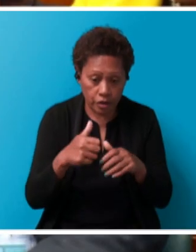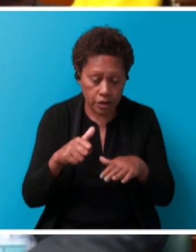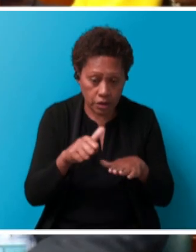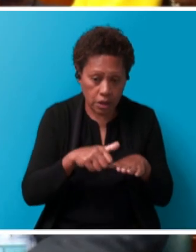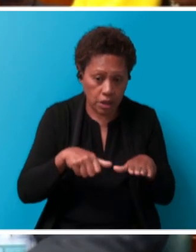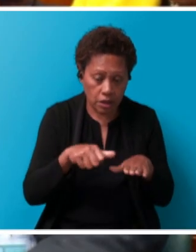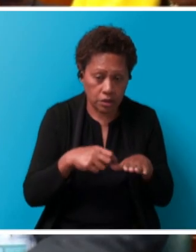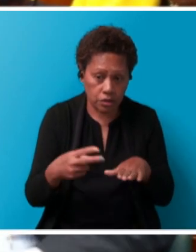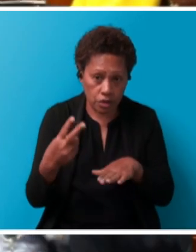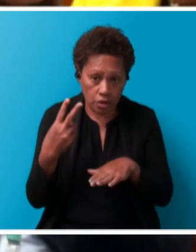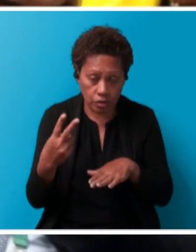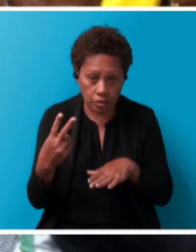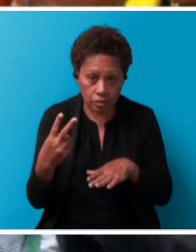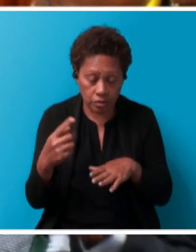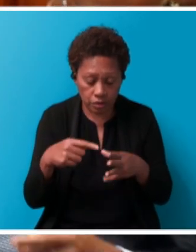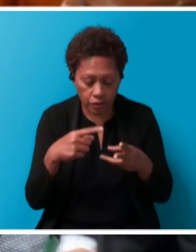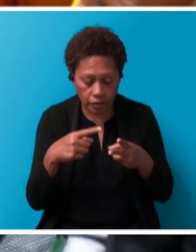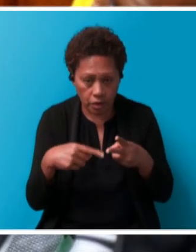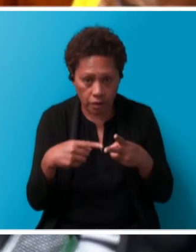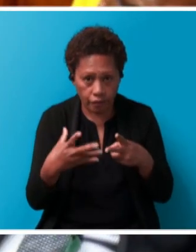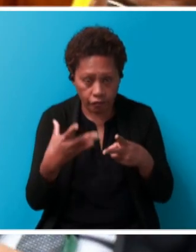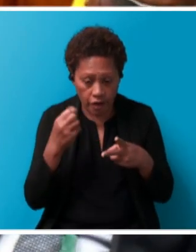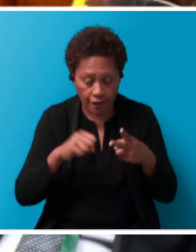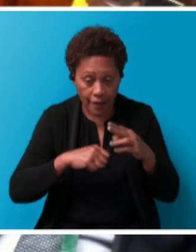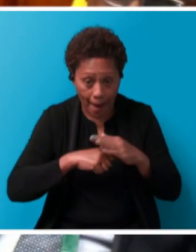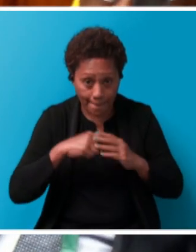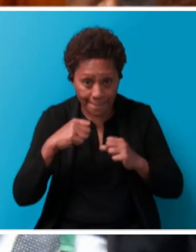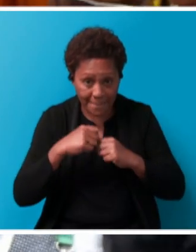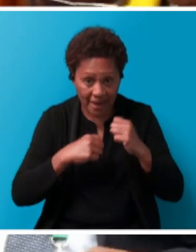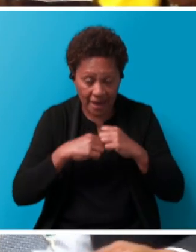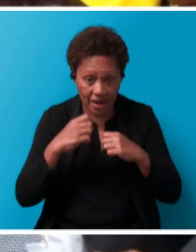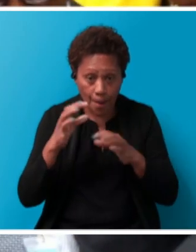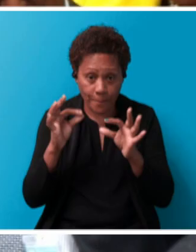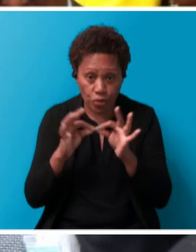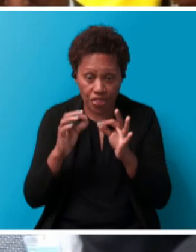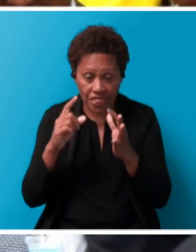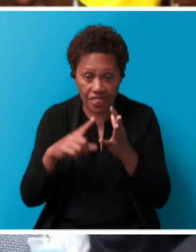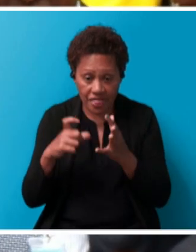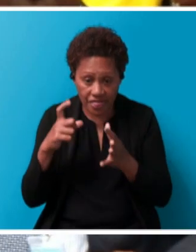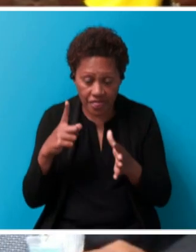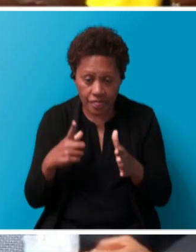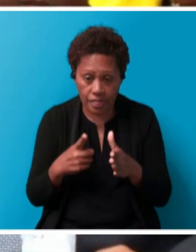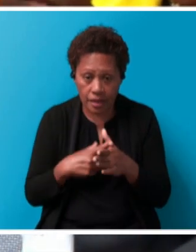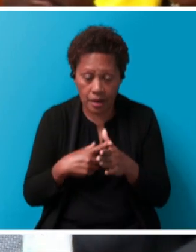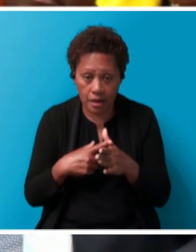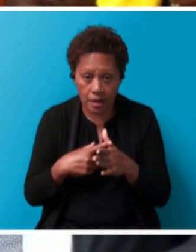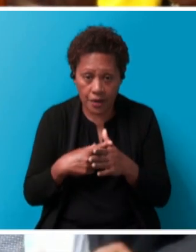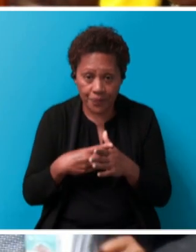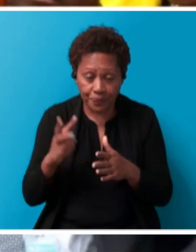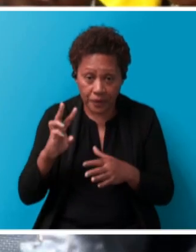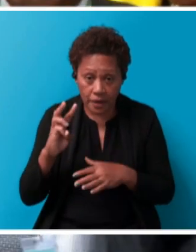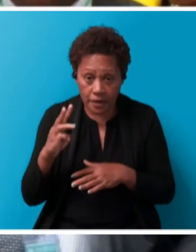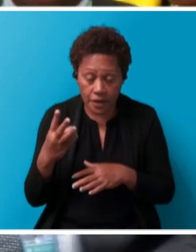two components. Firstly, the expansion and upgrading of the Buddha Mini hydropower facility from 30 kW